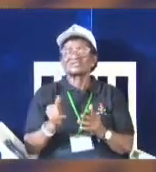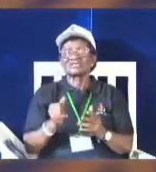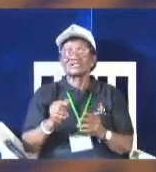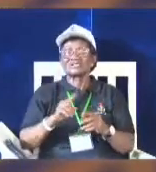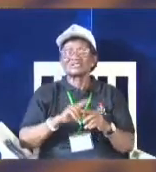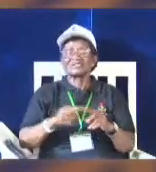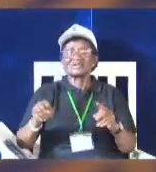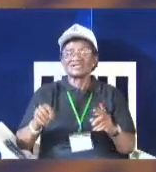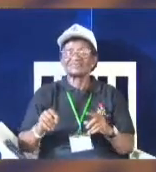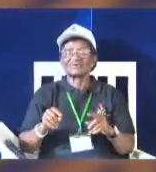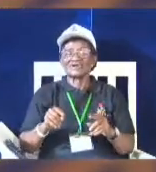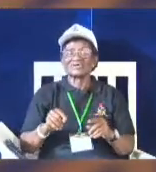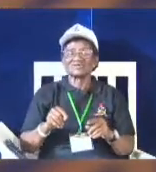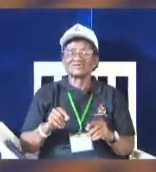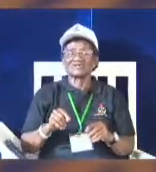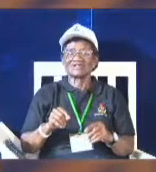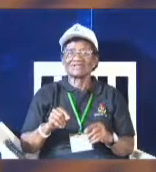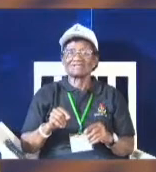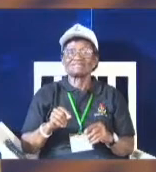deliverance